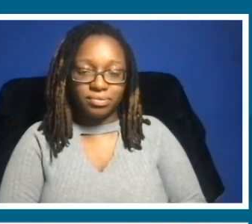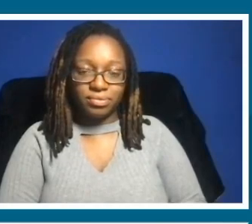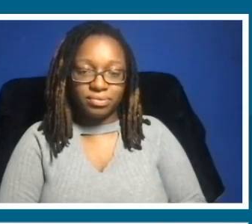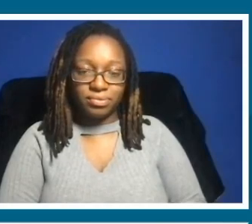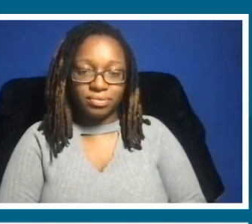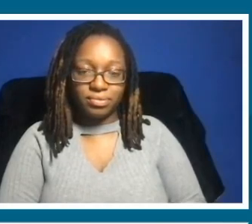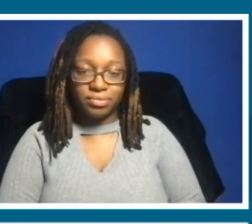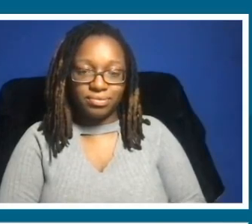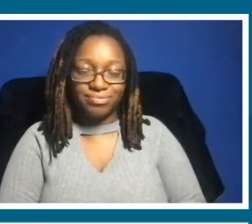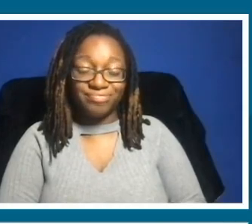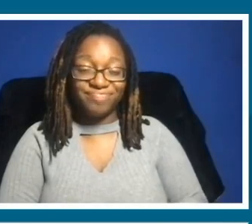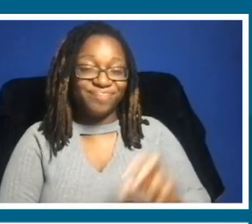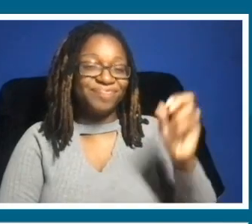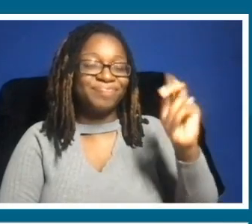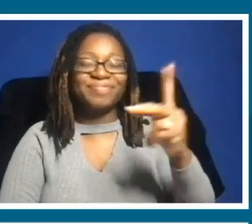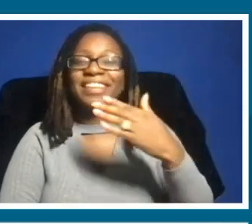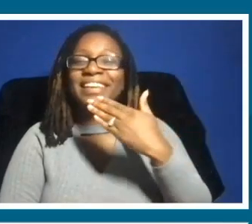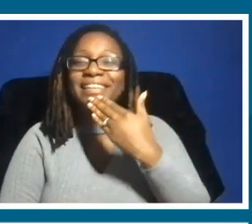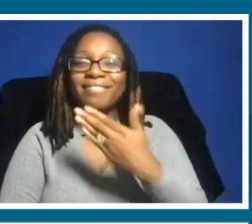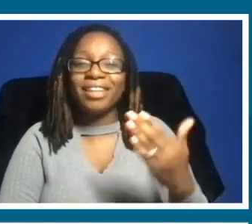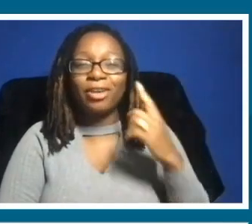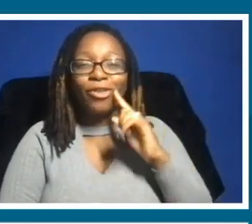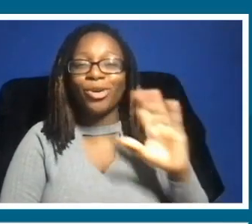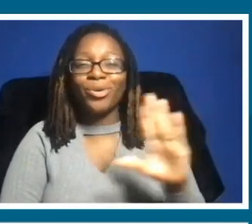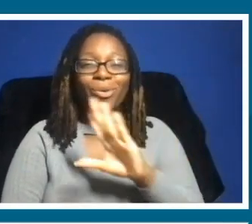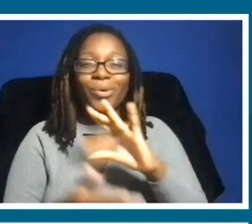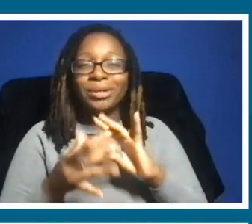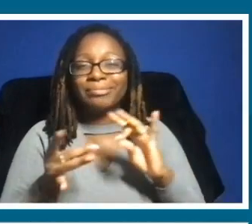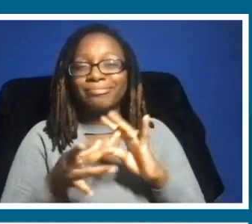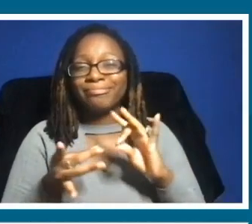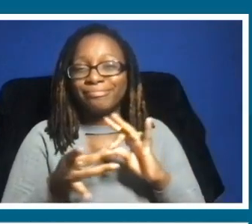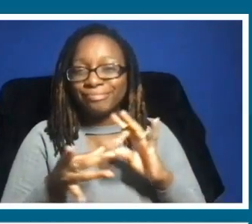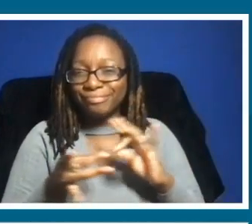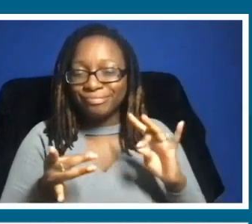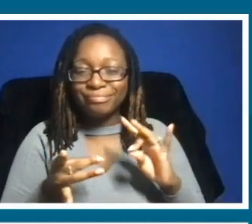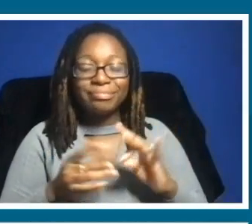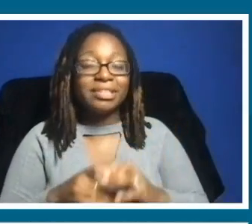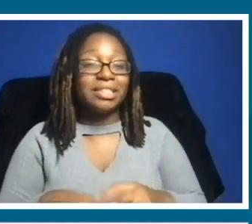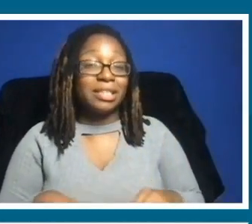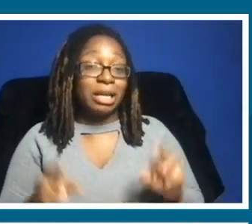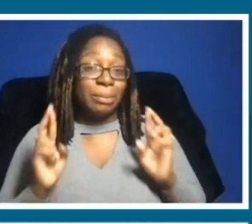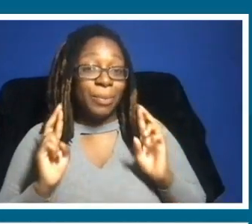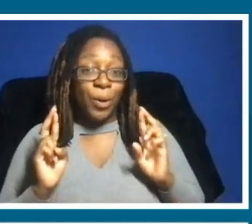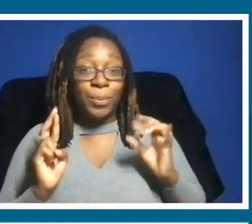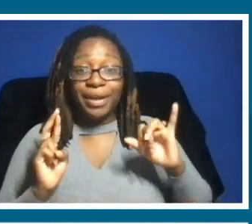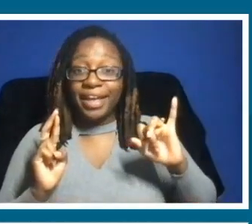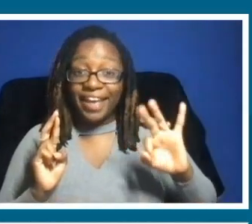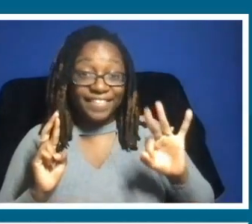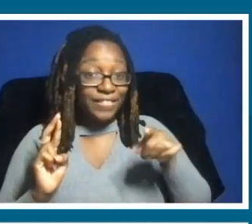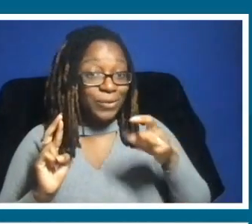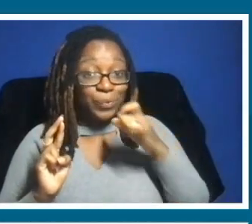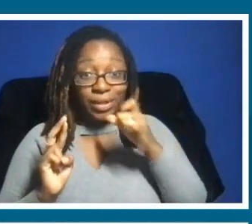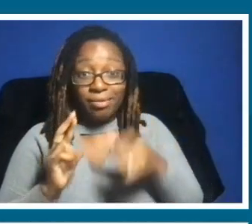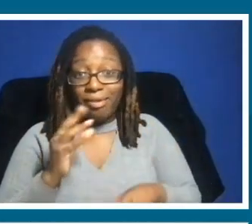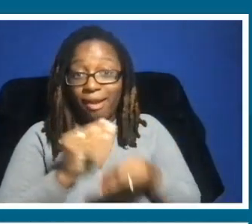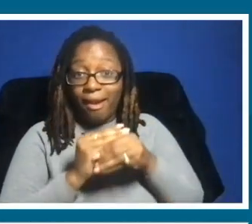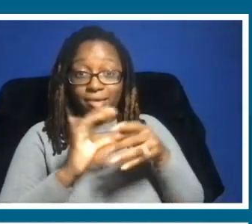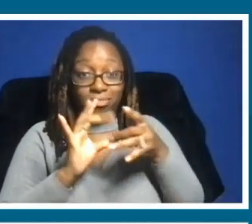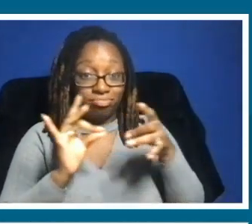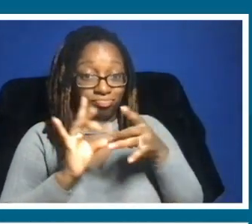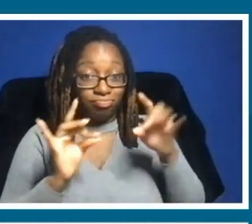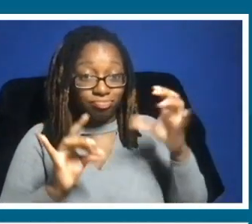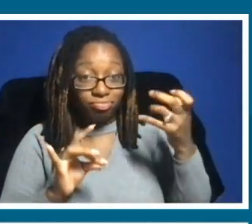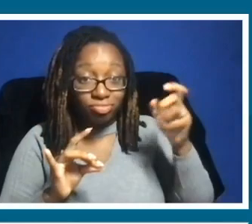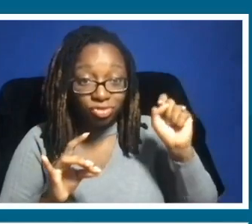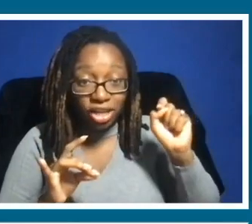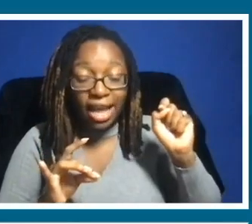Okay. Well, thank you guys for chiming in a little bit. And I hope that even if you haven't typed something into the chat or into the question area,